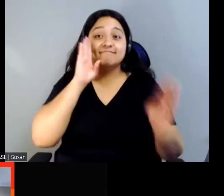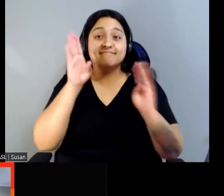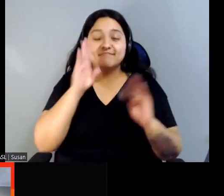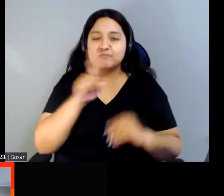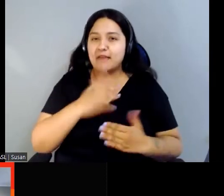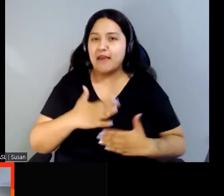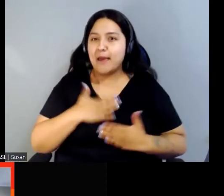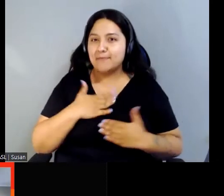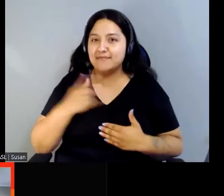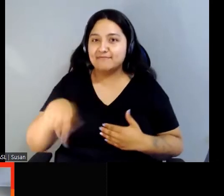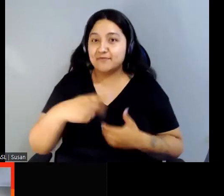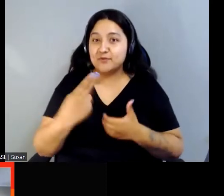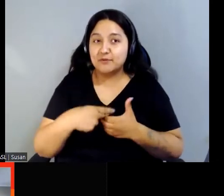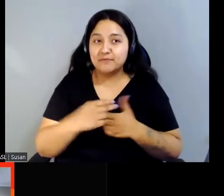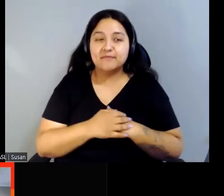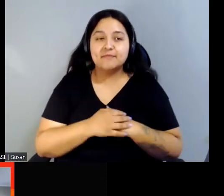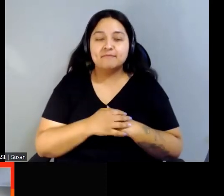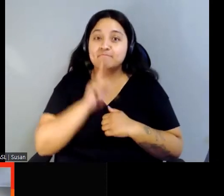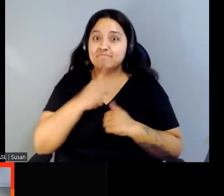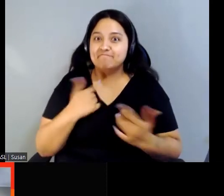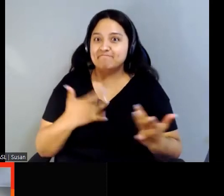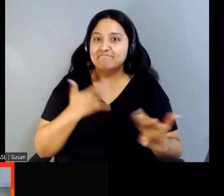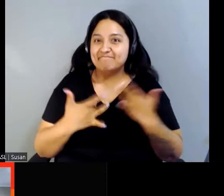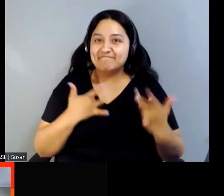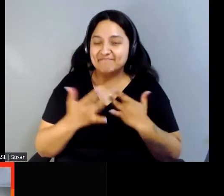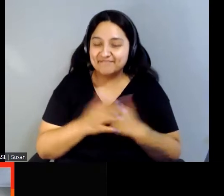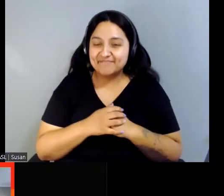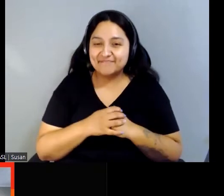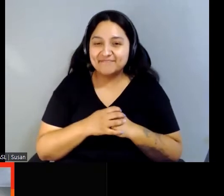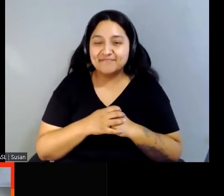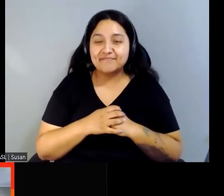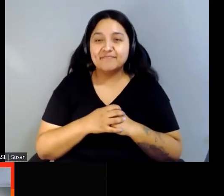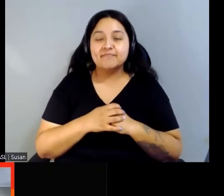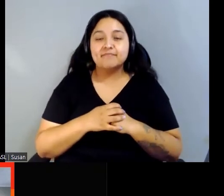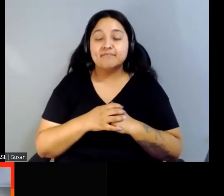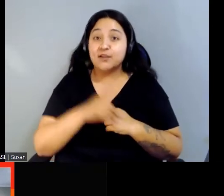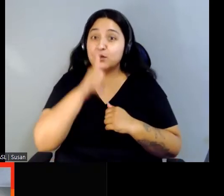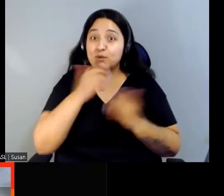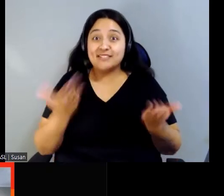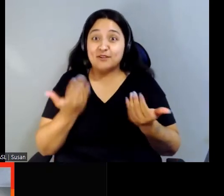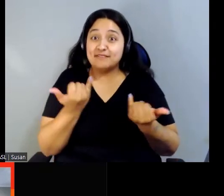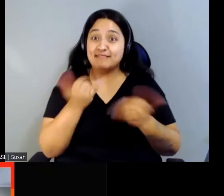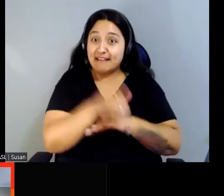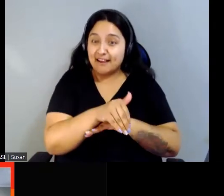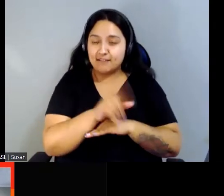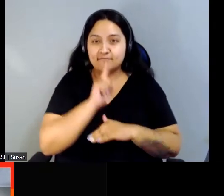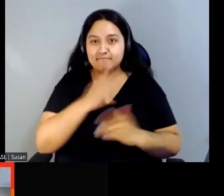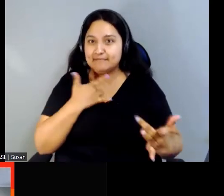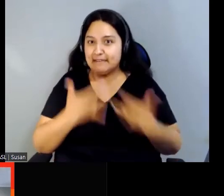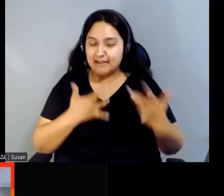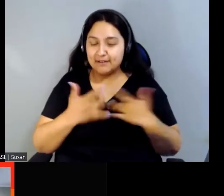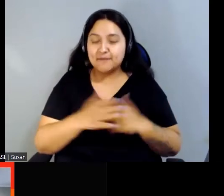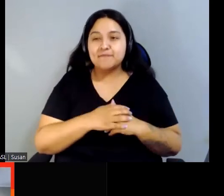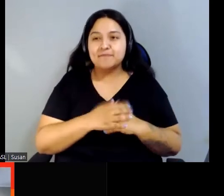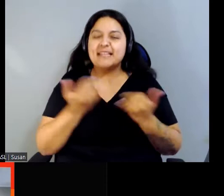you can join us. I'm super excited for the guests that I have tonight. Well, for me, it's